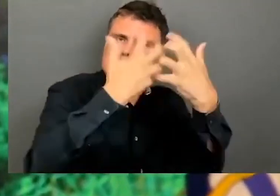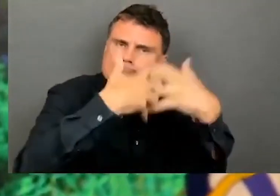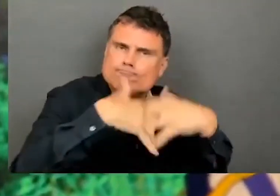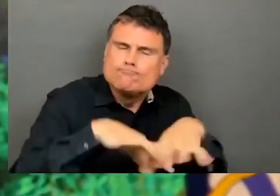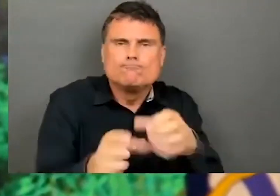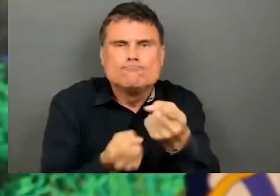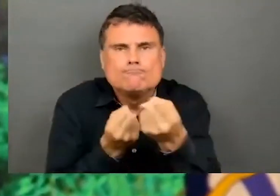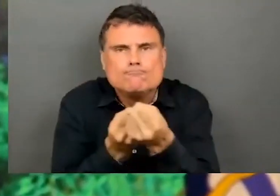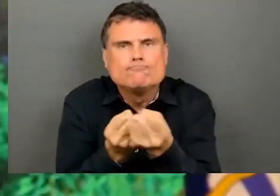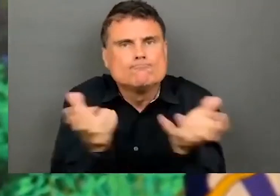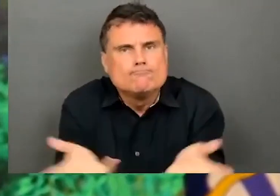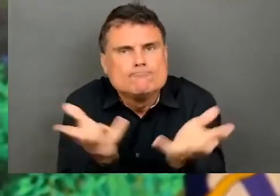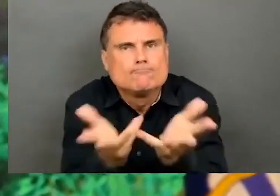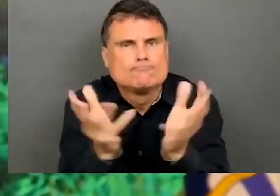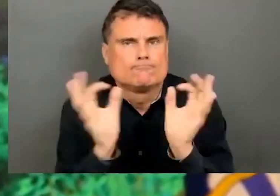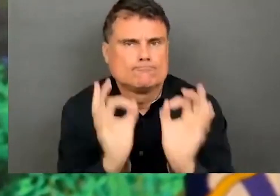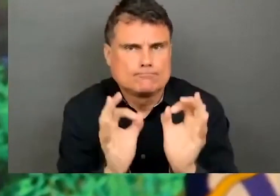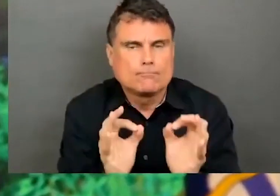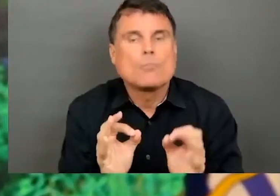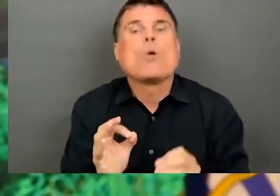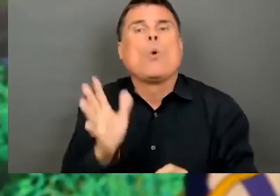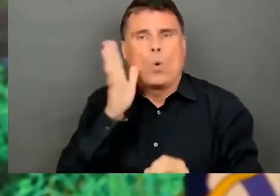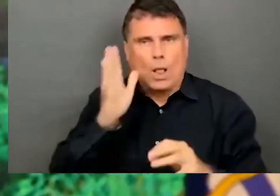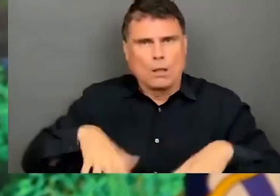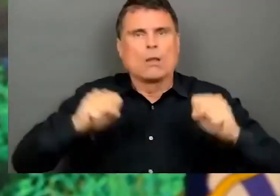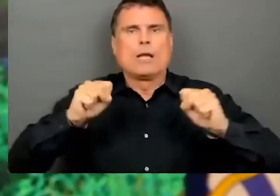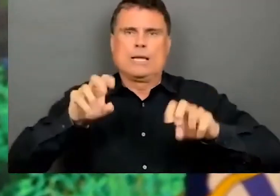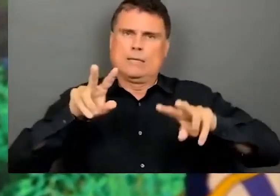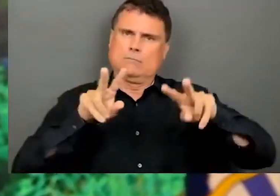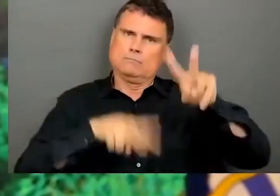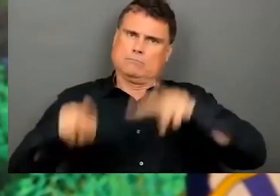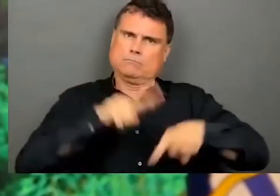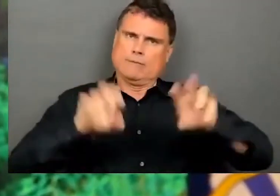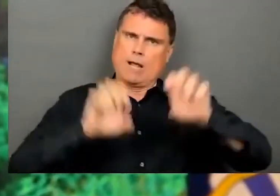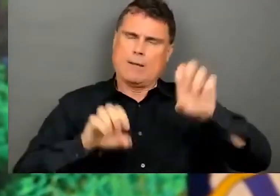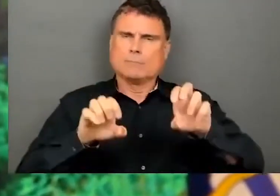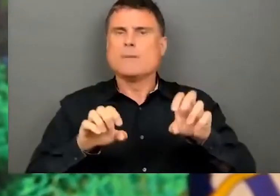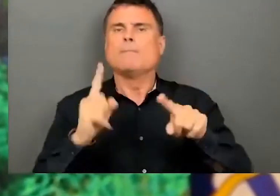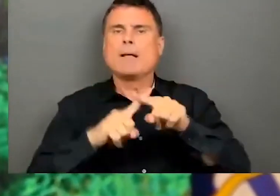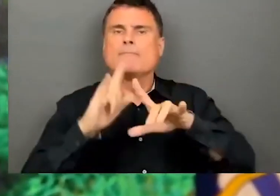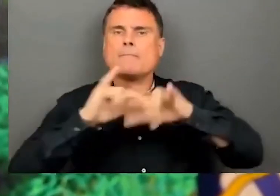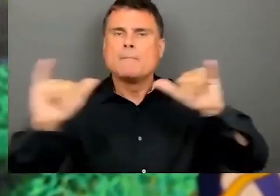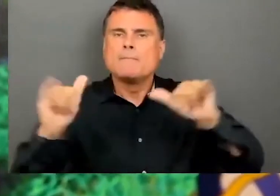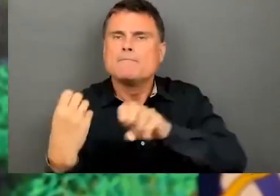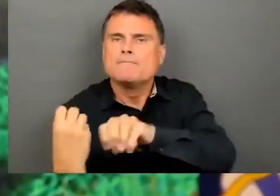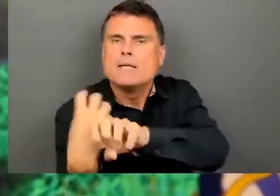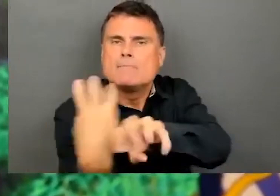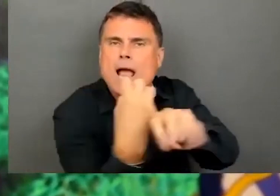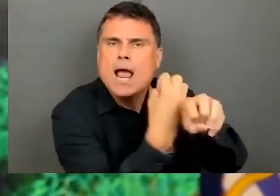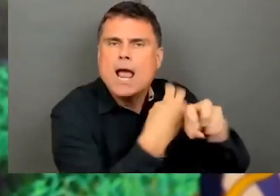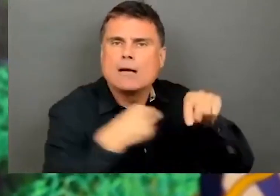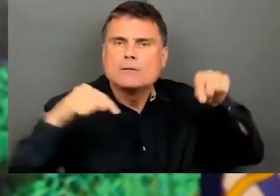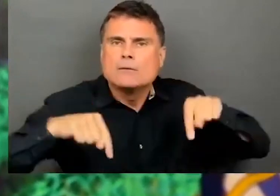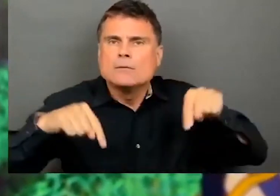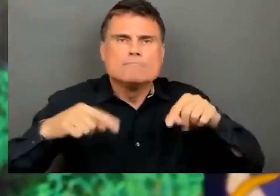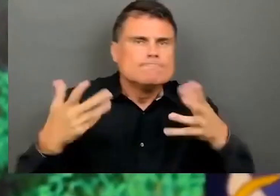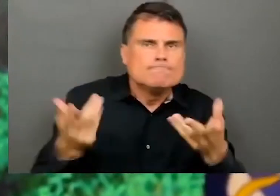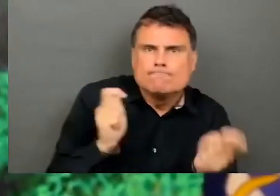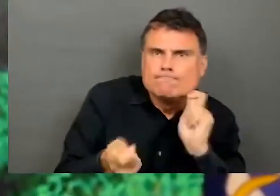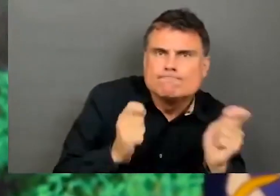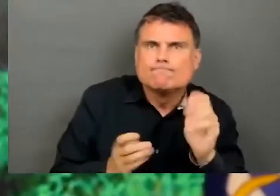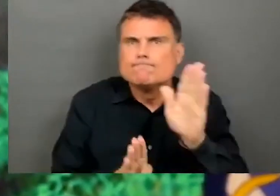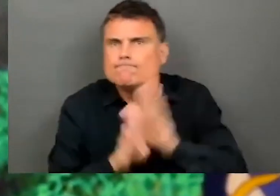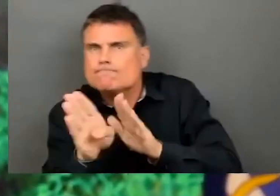this evaluation. Everyone's working as quickly as we can to implement existing safe supply programs and to build